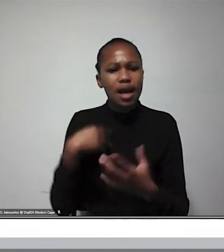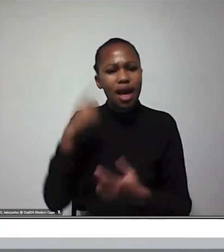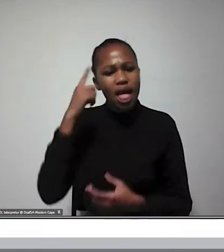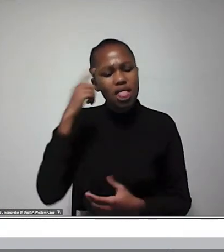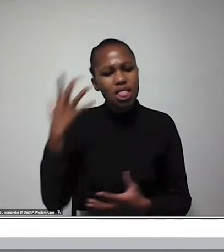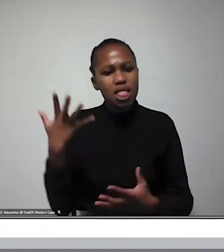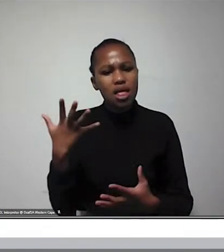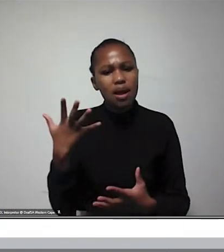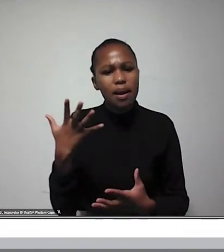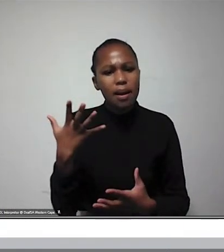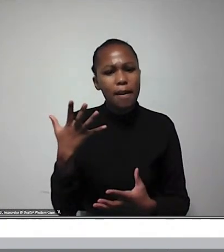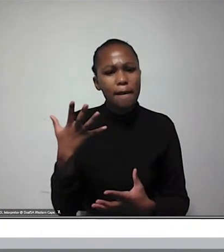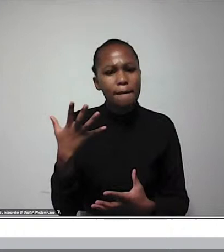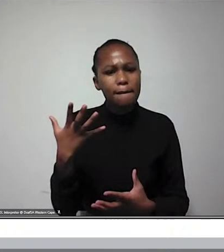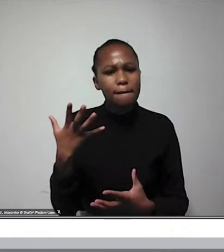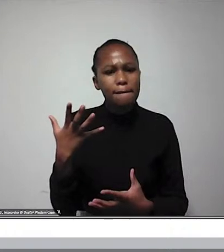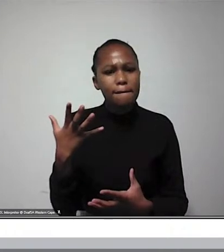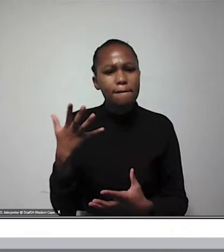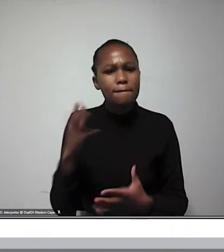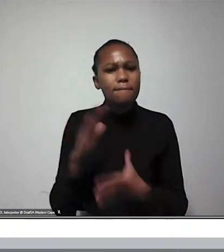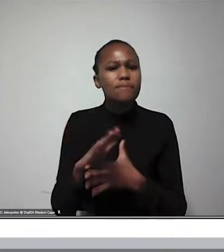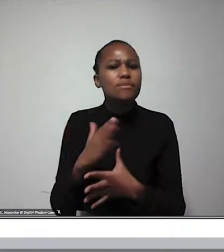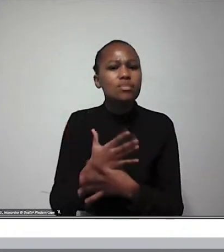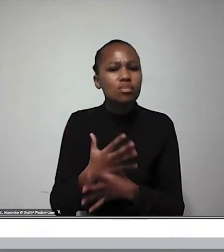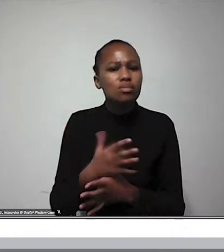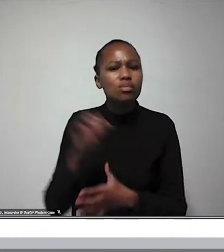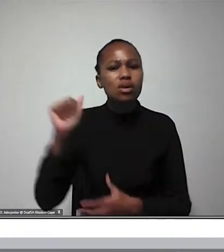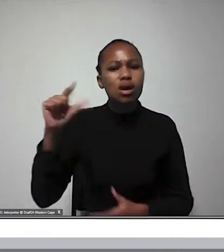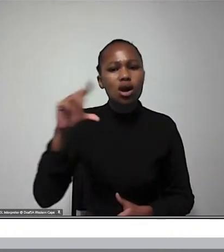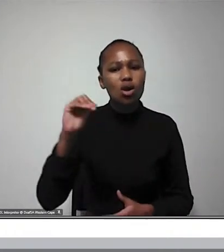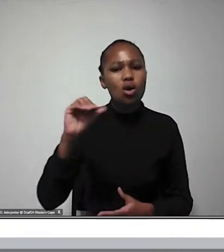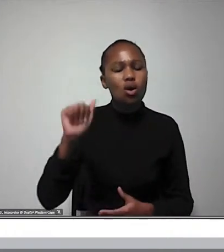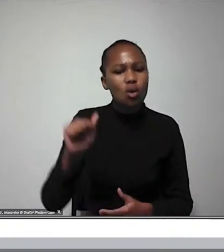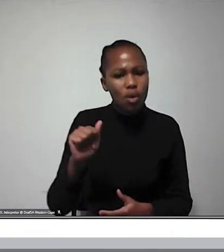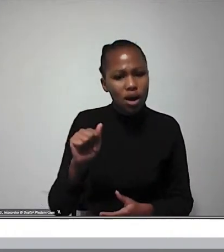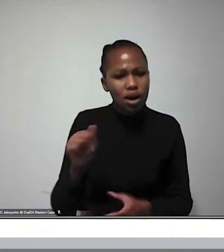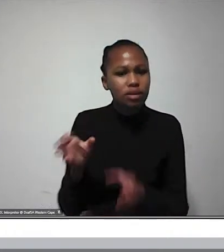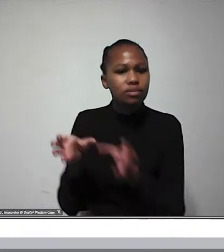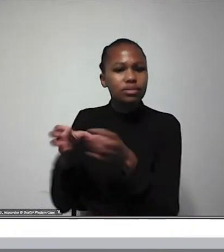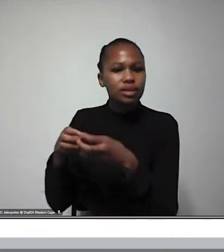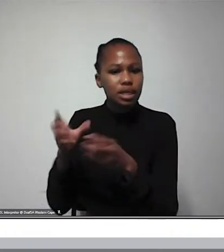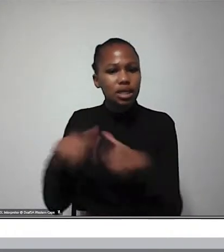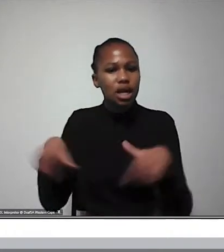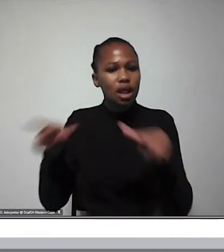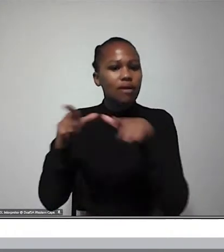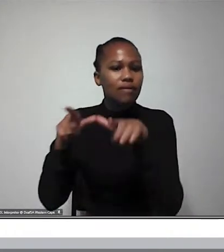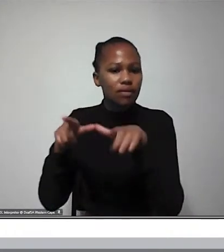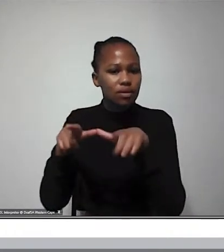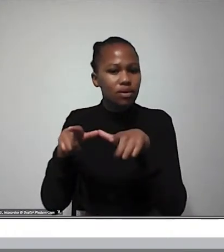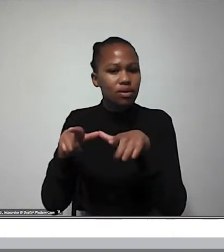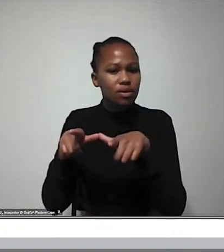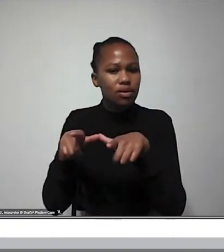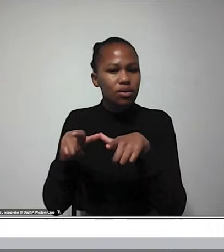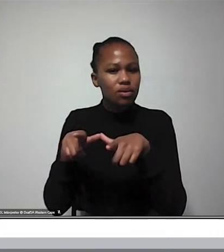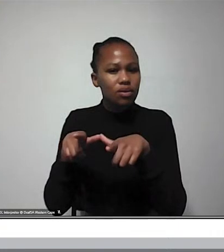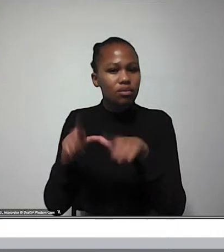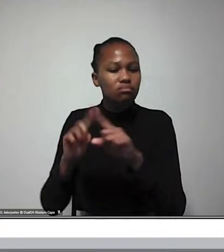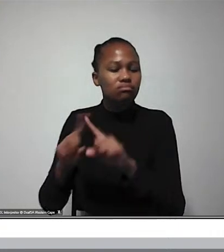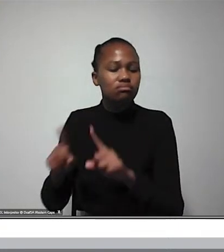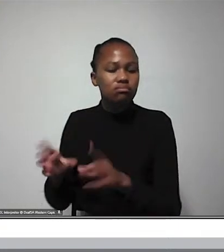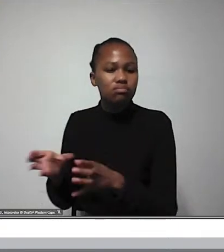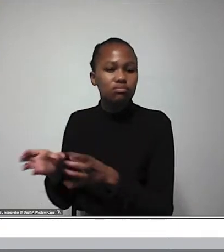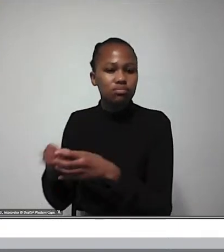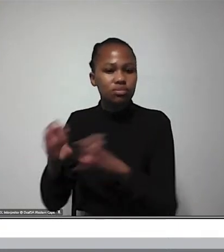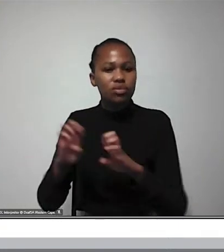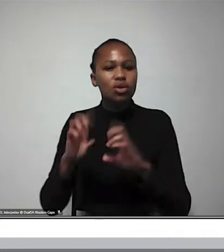the implications are really because AGOA is concentrated at a sector level, certain sectors, the implications